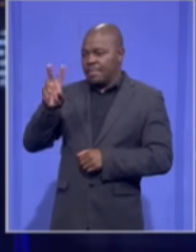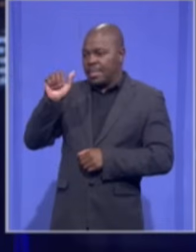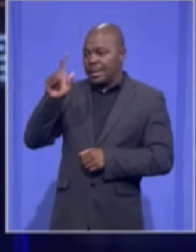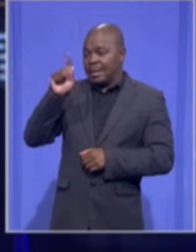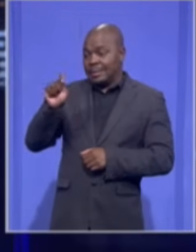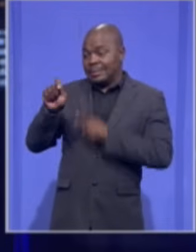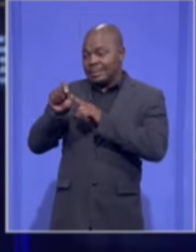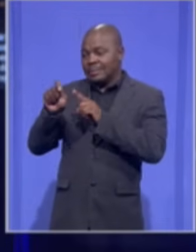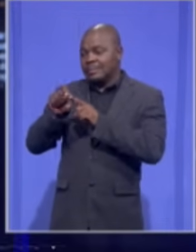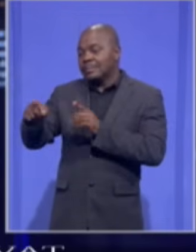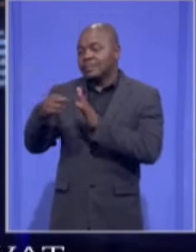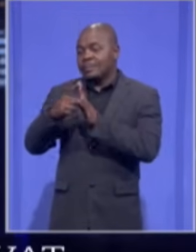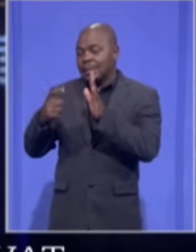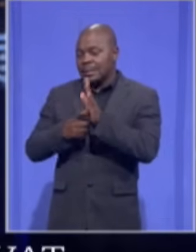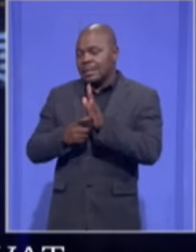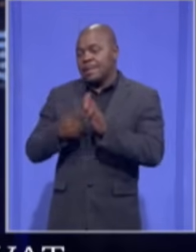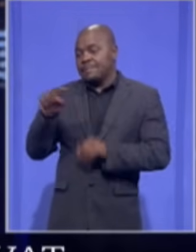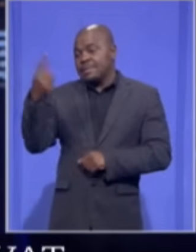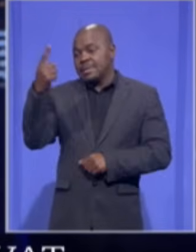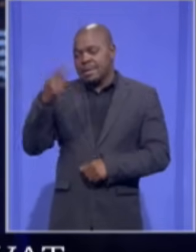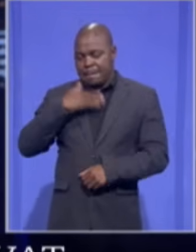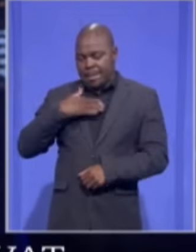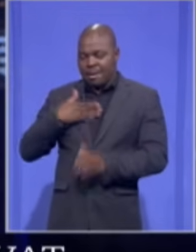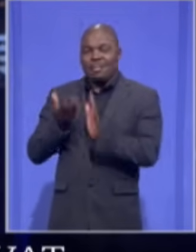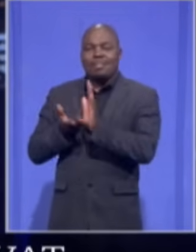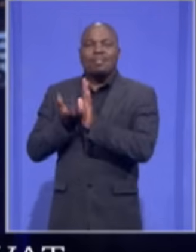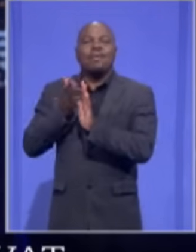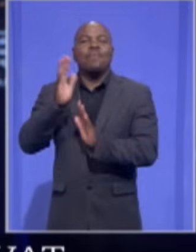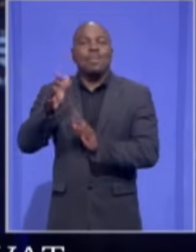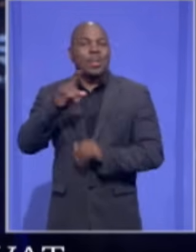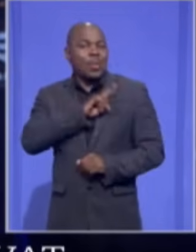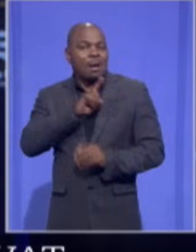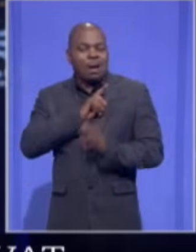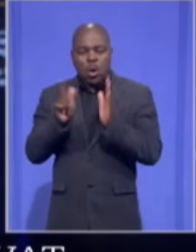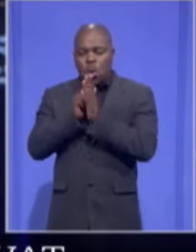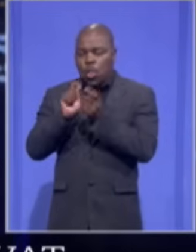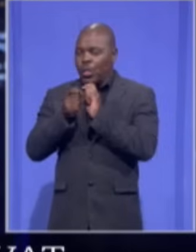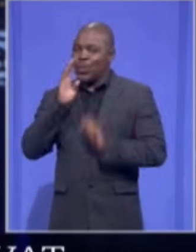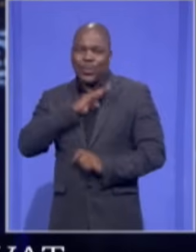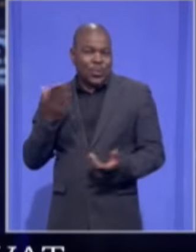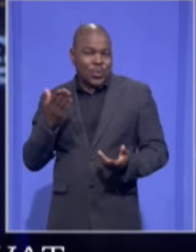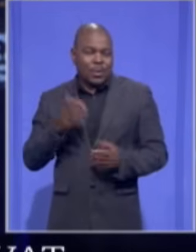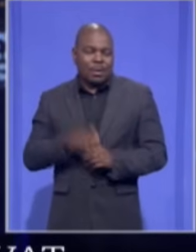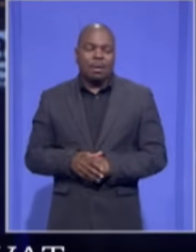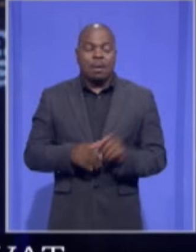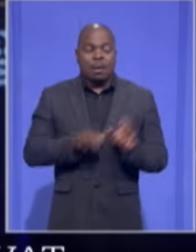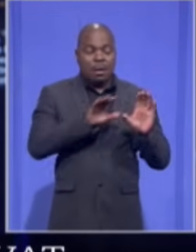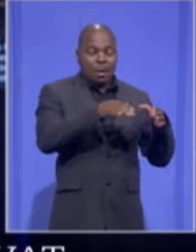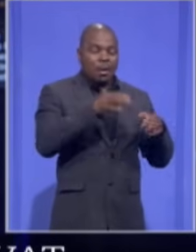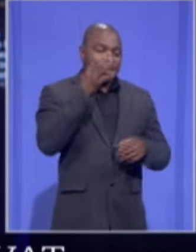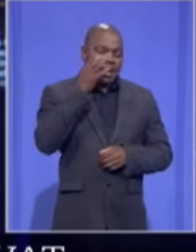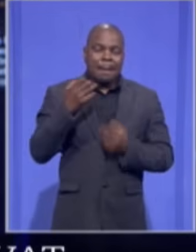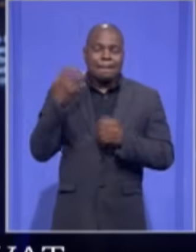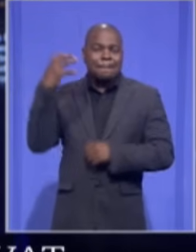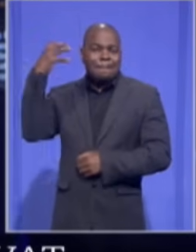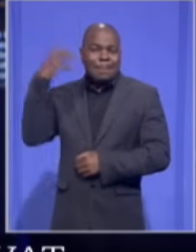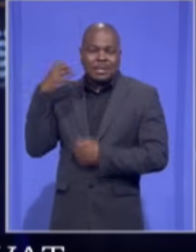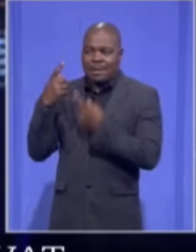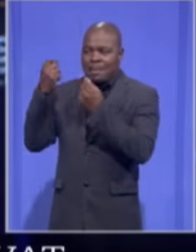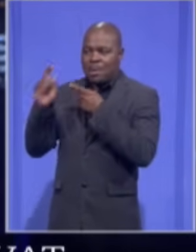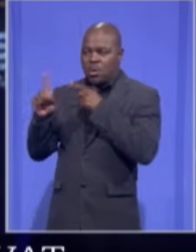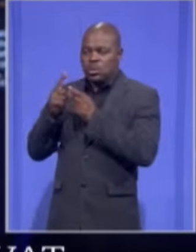pele ka la 1 kgweding ya Motsheanong ebang fela ho sena molao o tla sebetsana le taba ena. Mokga o re letona la ditjhelete Ino Godongwana